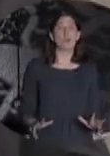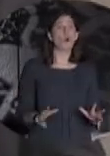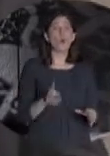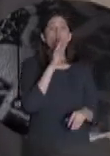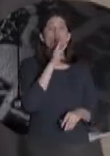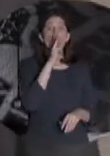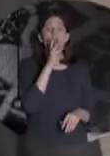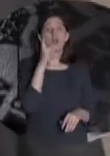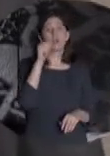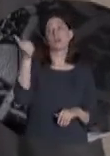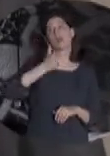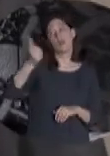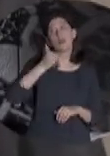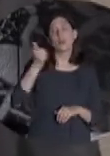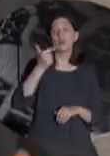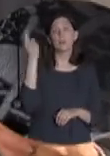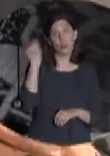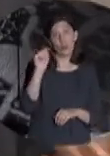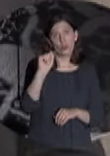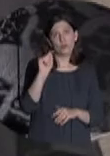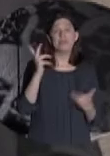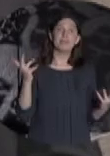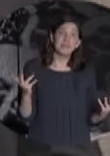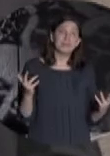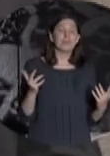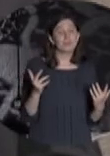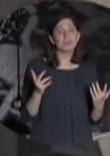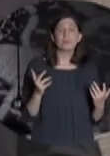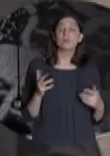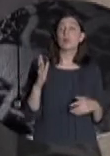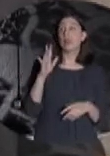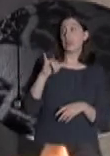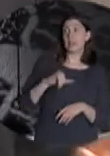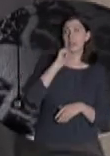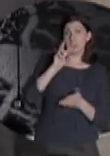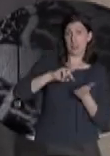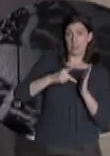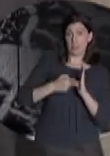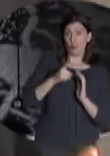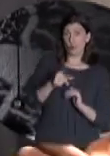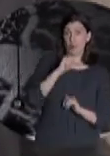using the bathroom regularly. And that doesn't necessarily mean that you are not